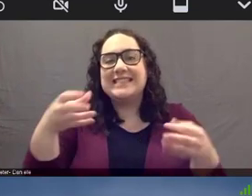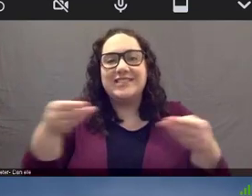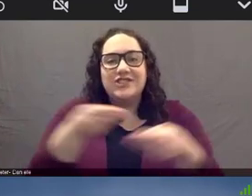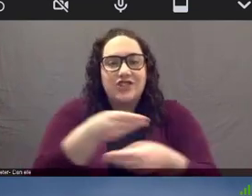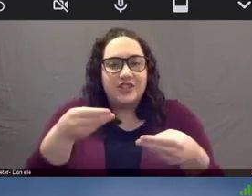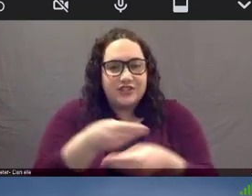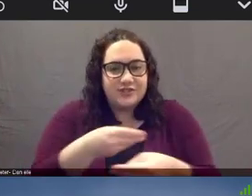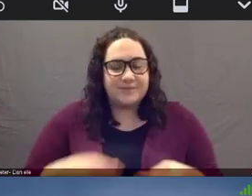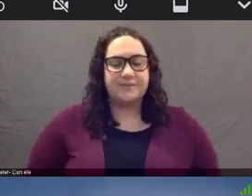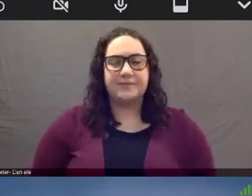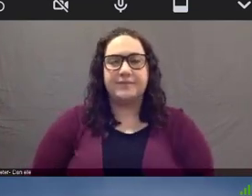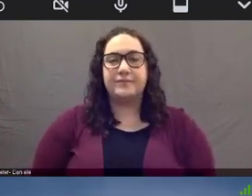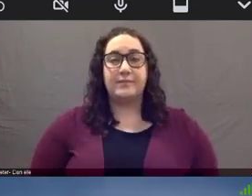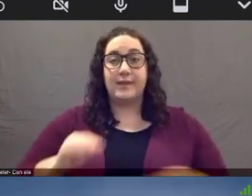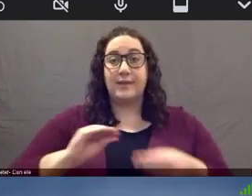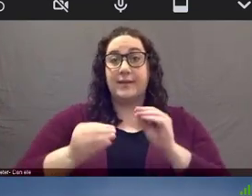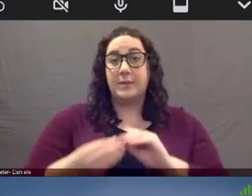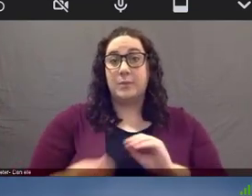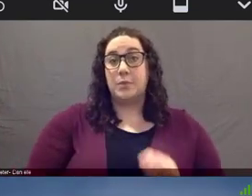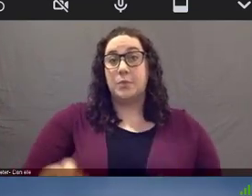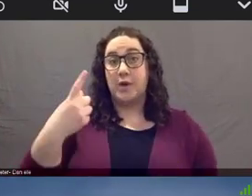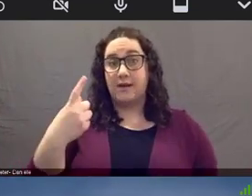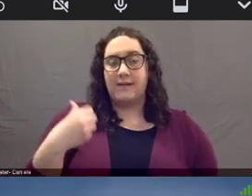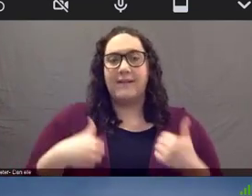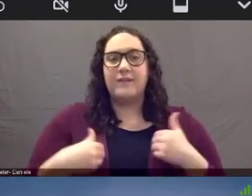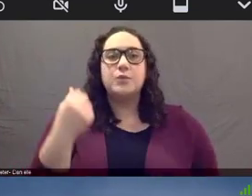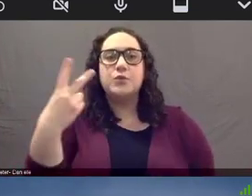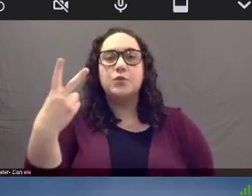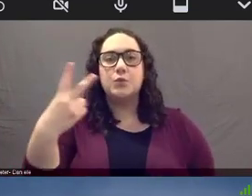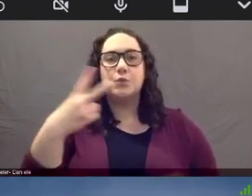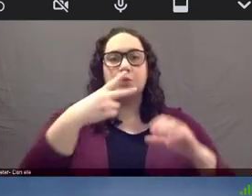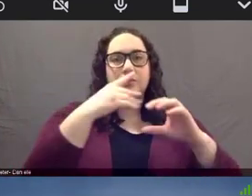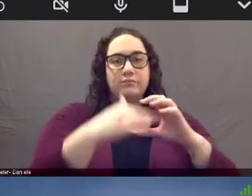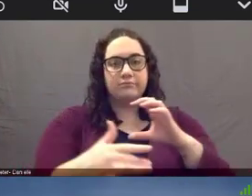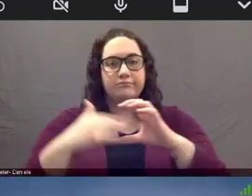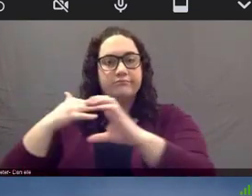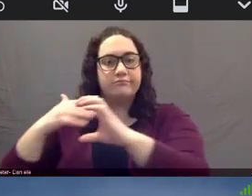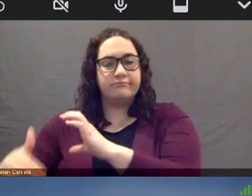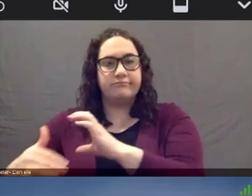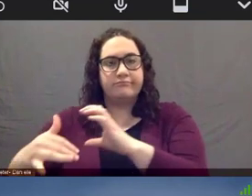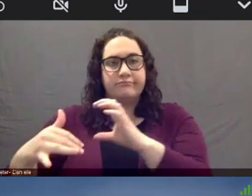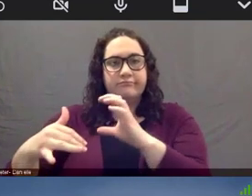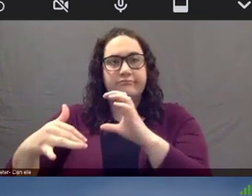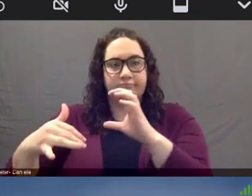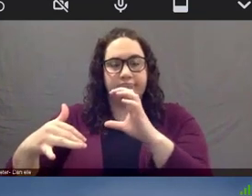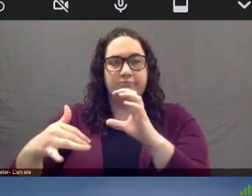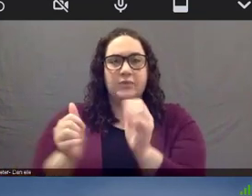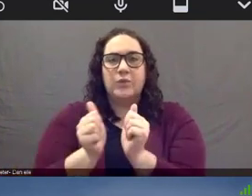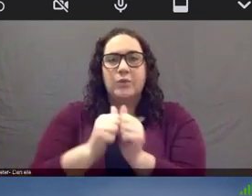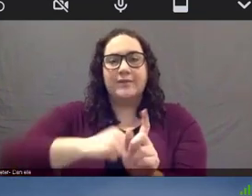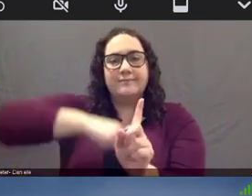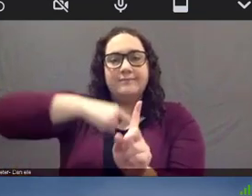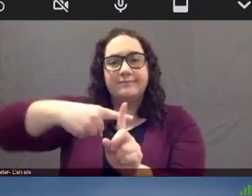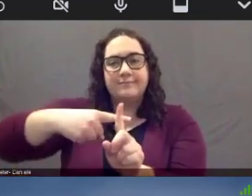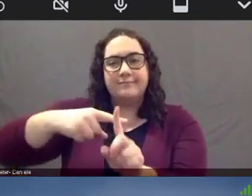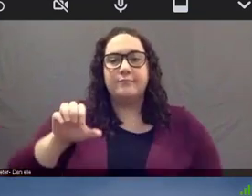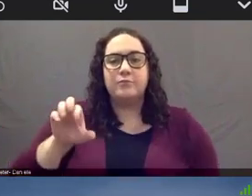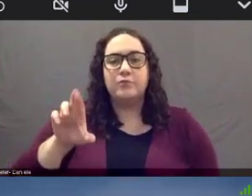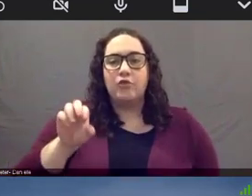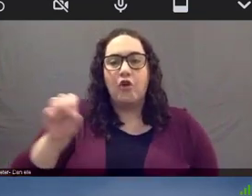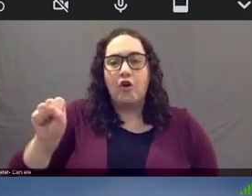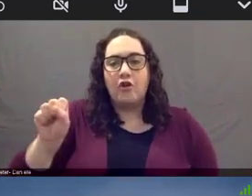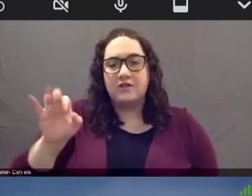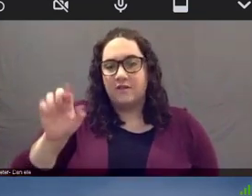exchanger. We're given big CP for the hot fluid and a mass flow rate for the hot fluid. And we're told that